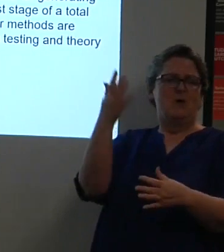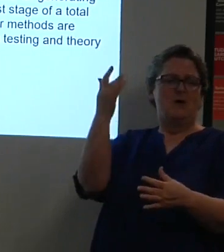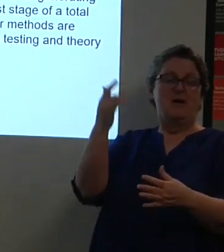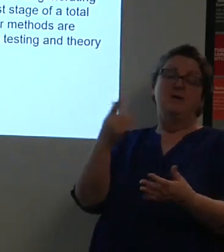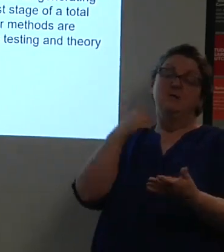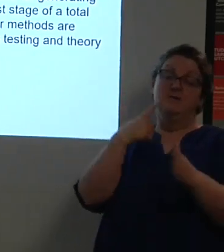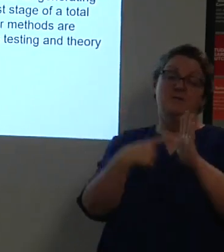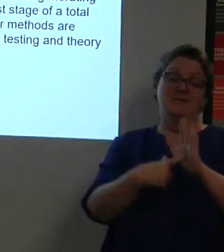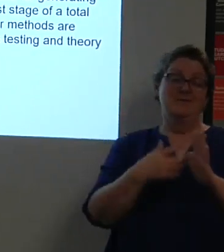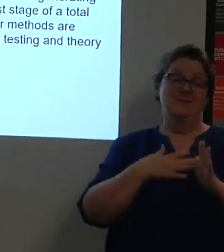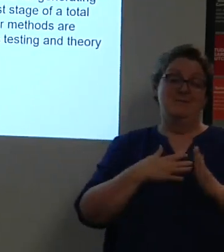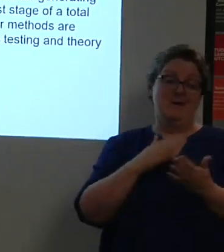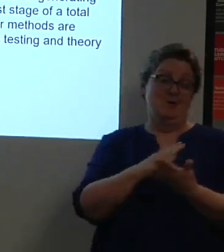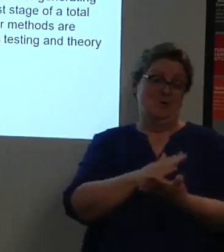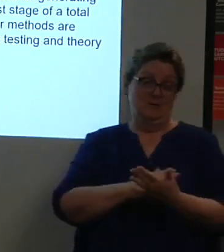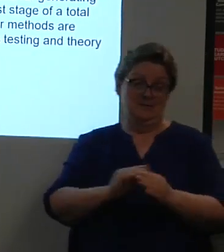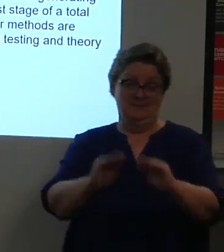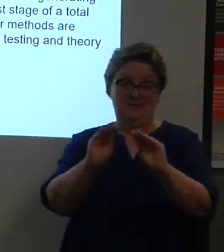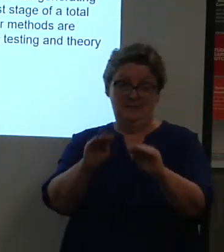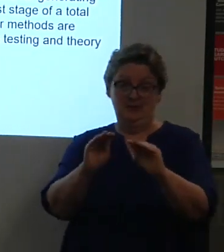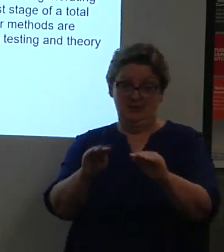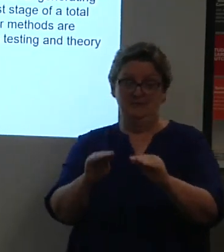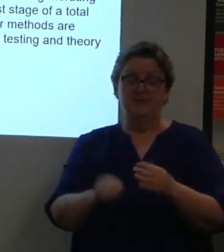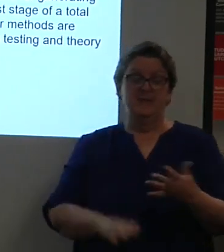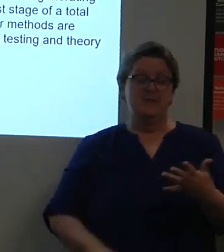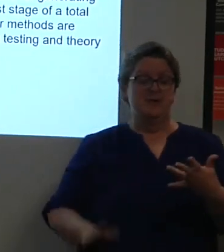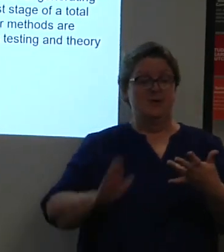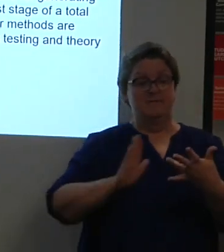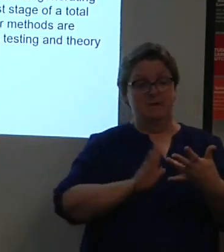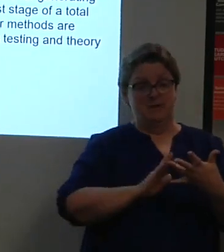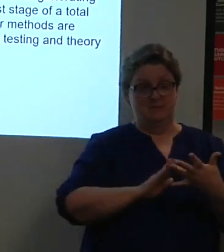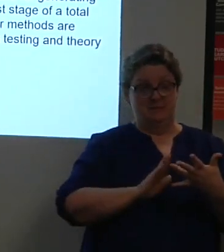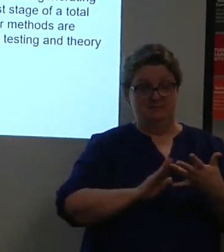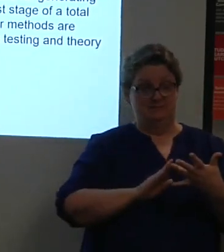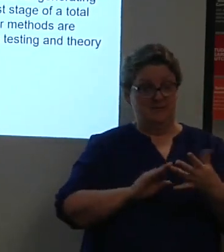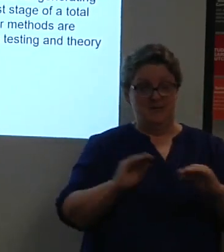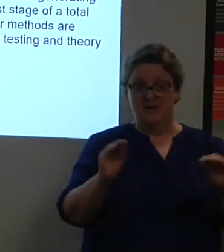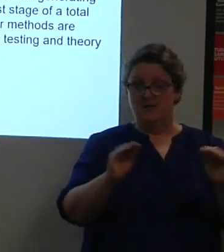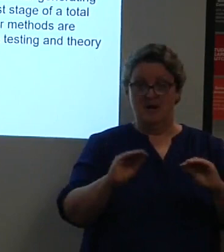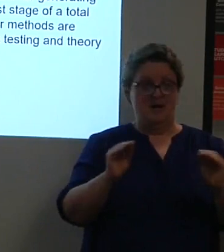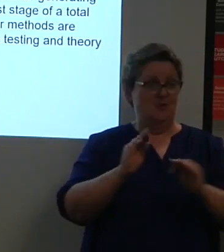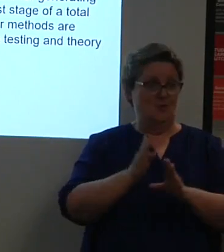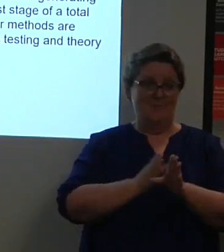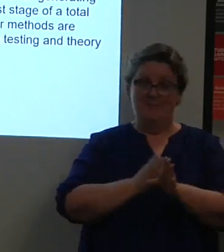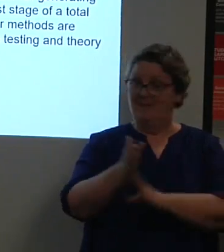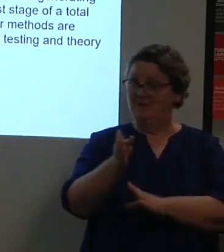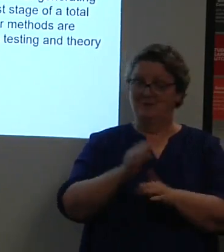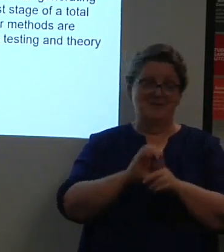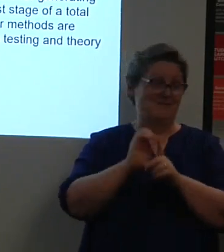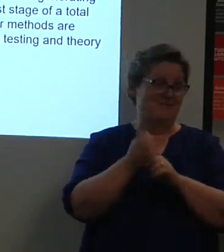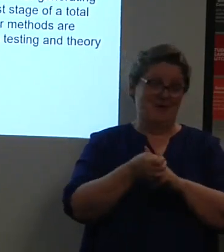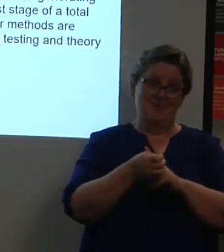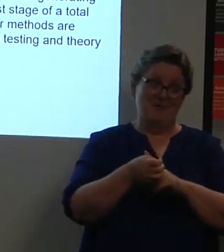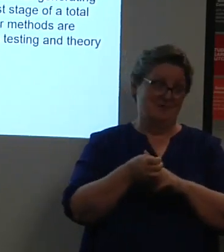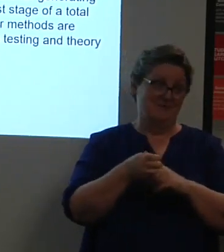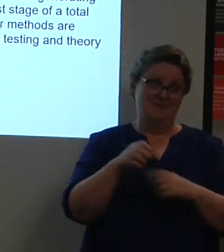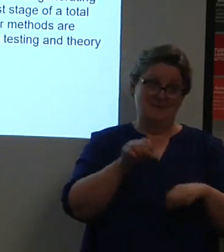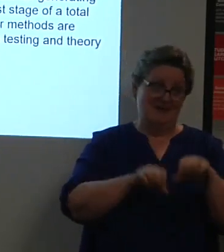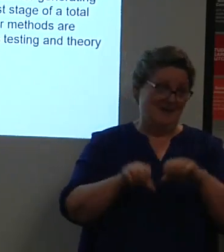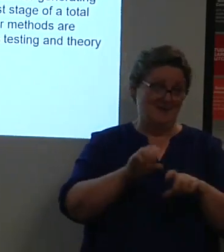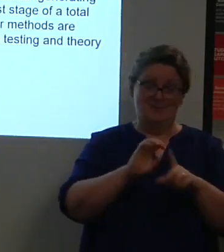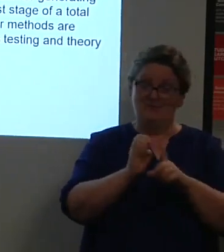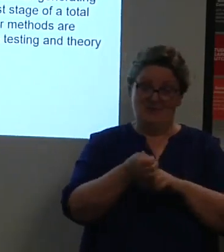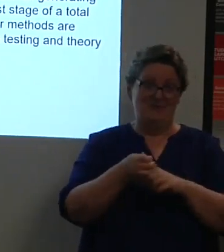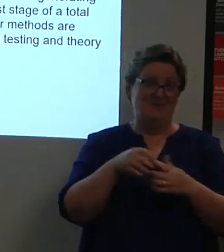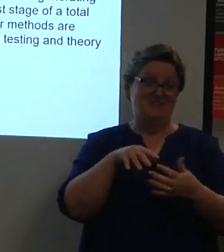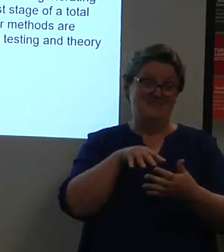in the class I'm teaching this semester, I have first-year students, none of whom are environmental science or studies majors, all